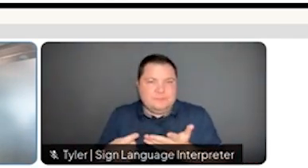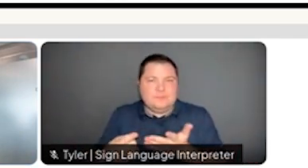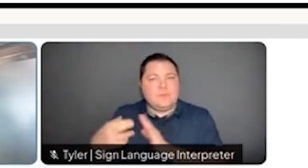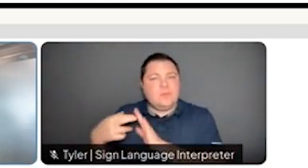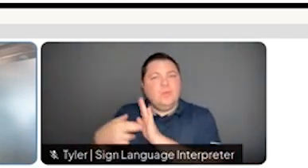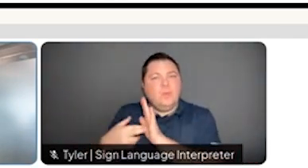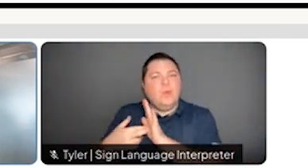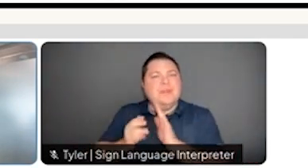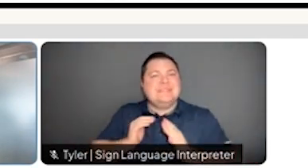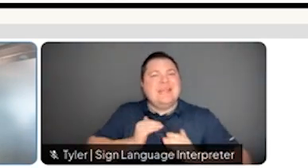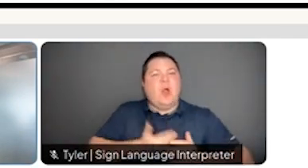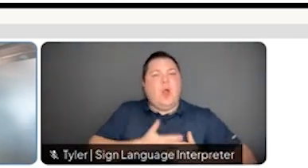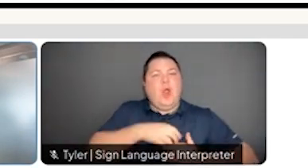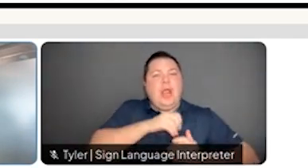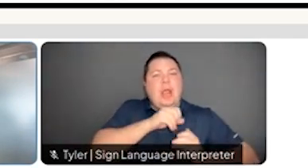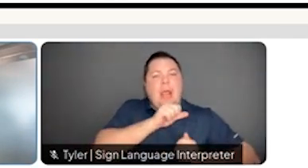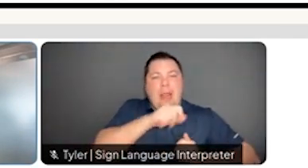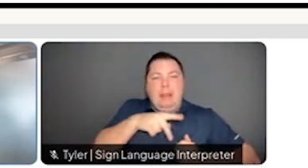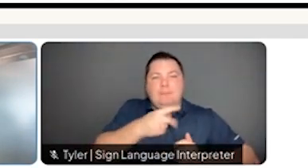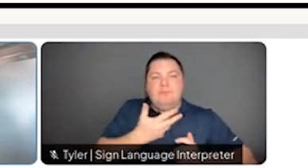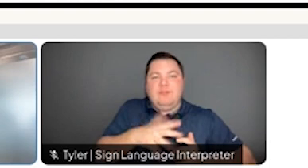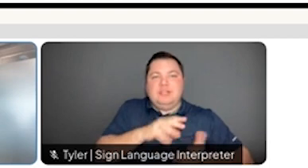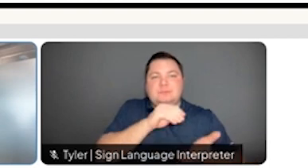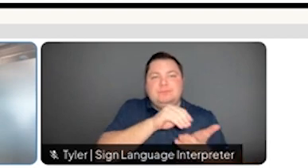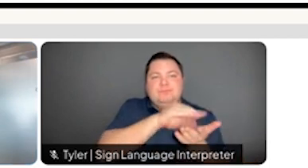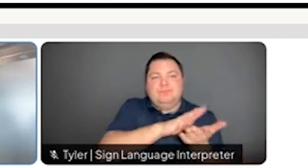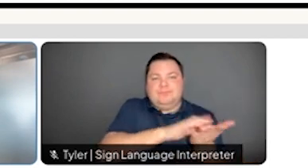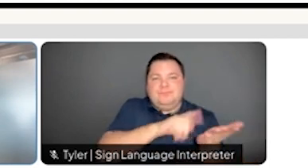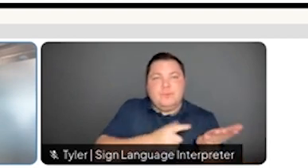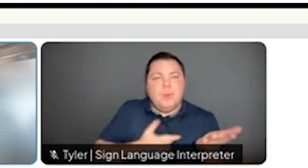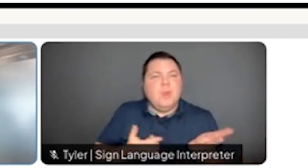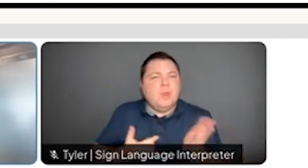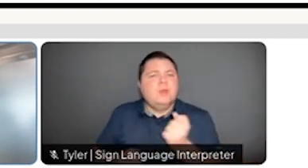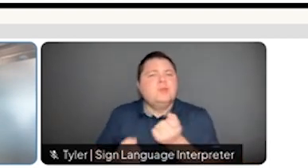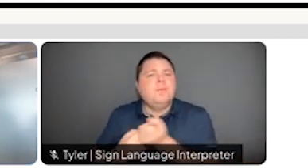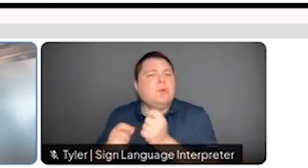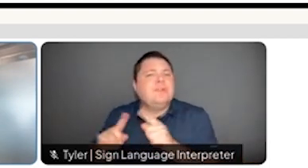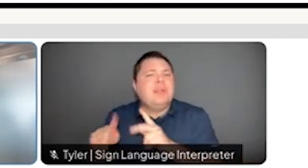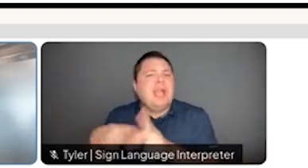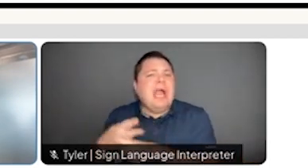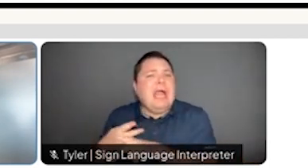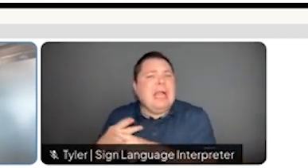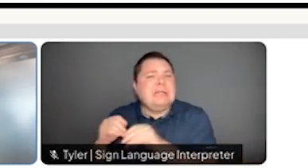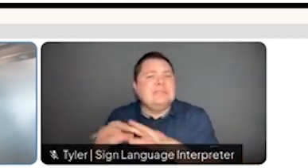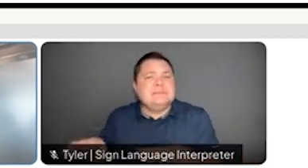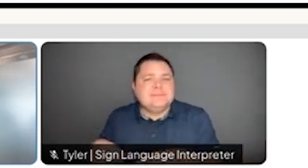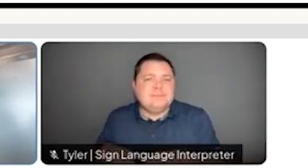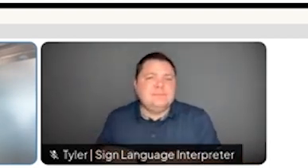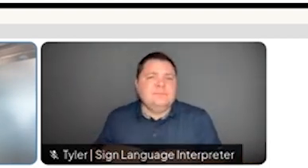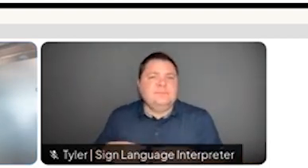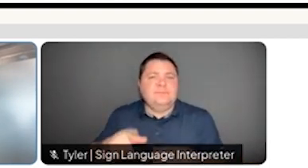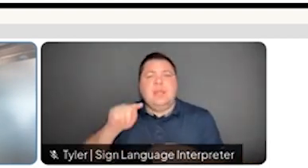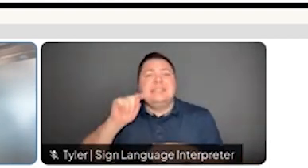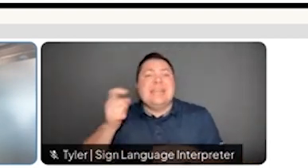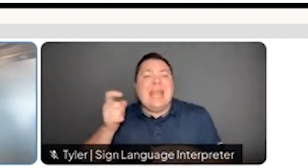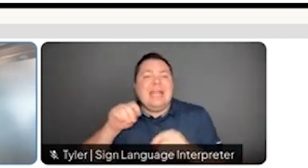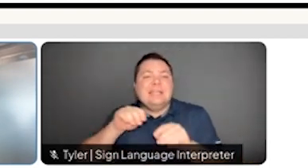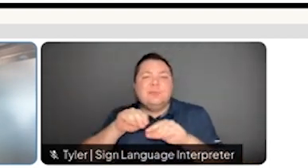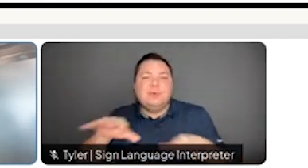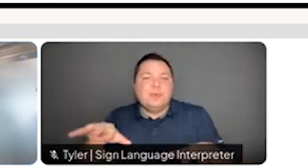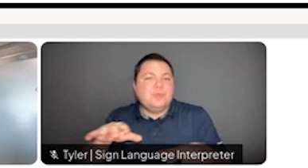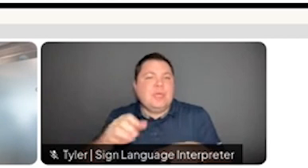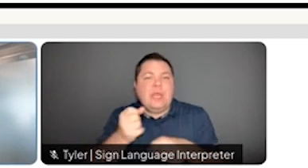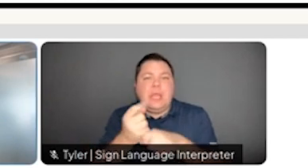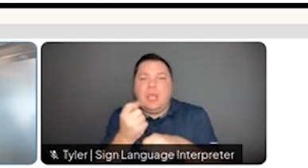app. We do support various different types of distributions. Maybe there's a tax distribution that you do annually, which you can